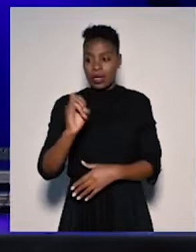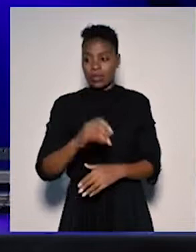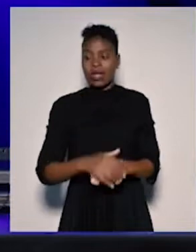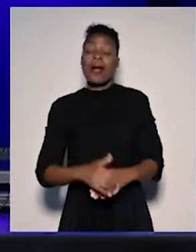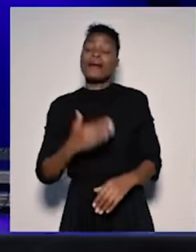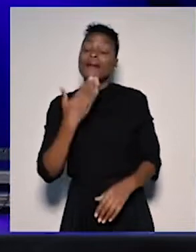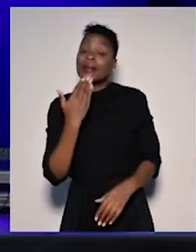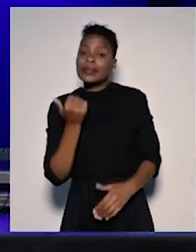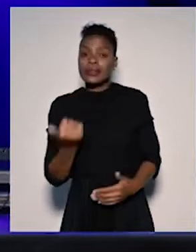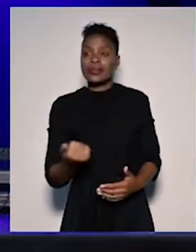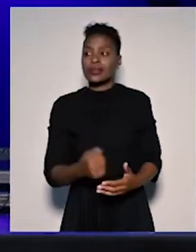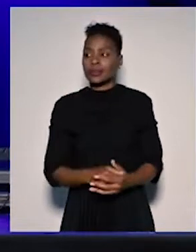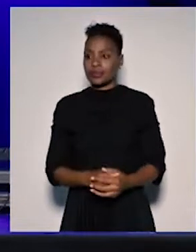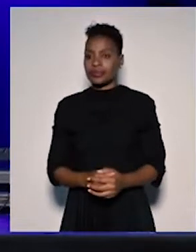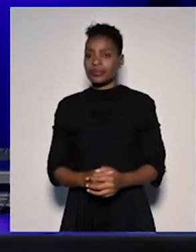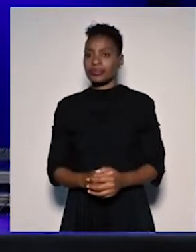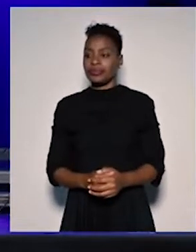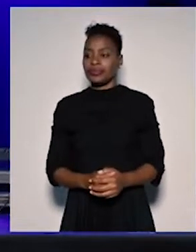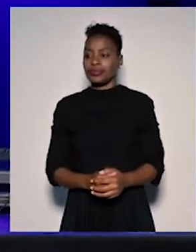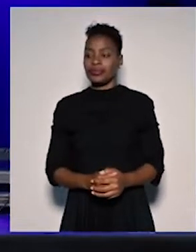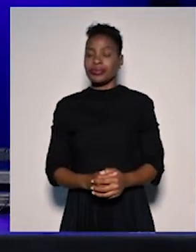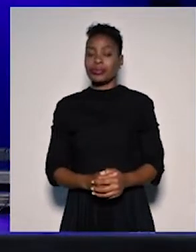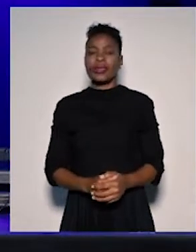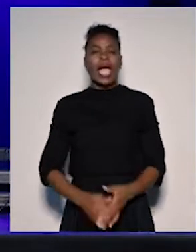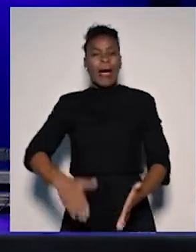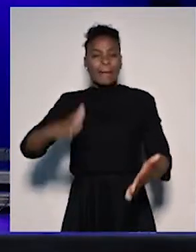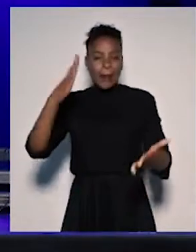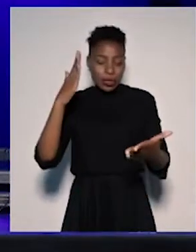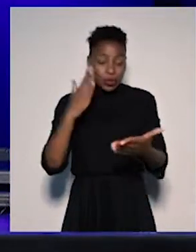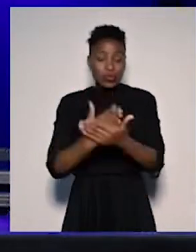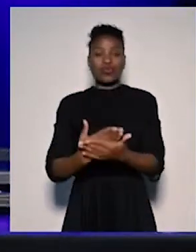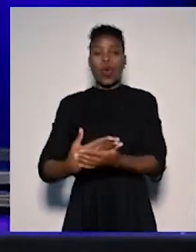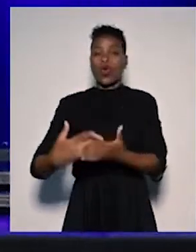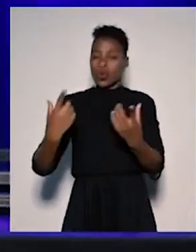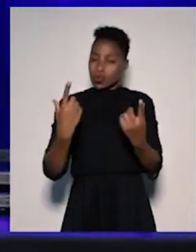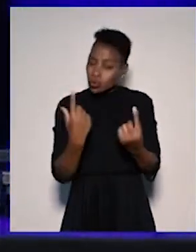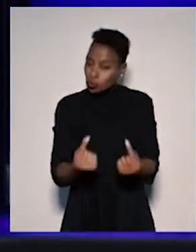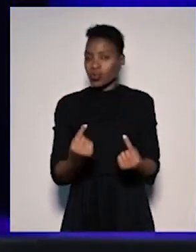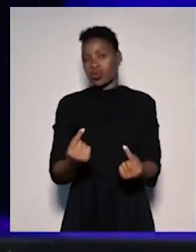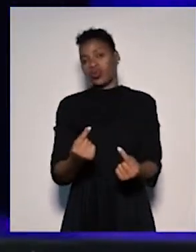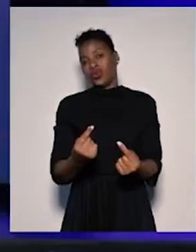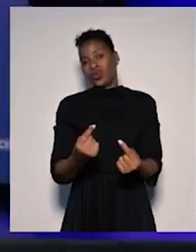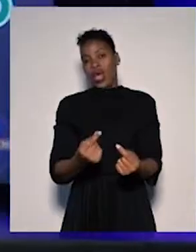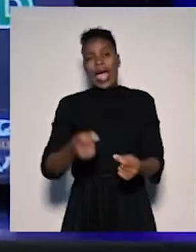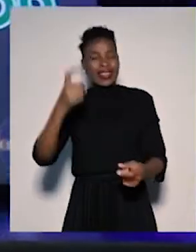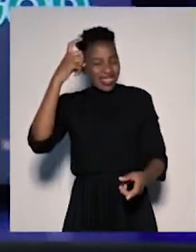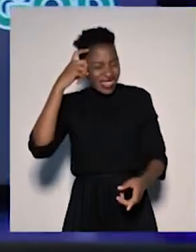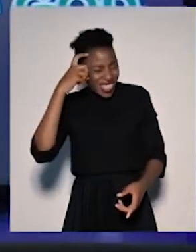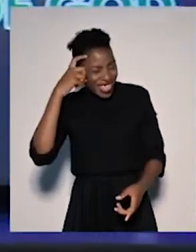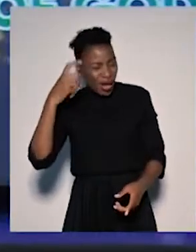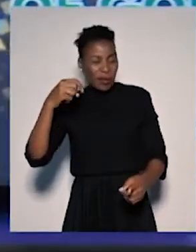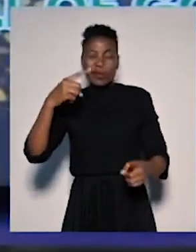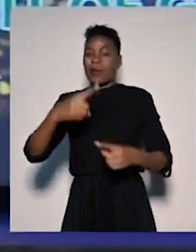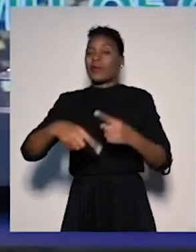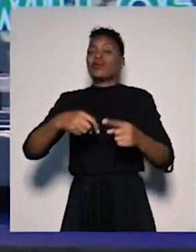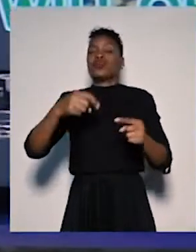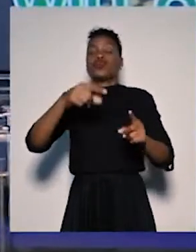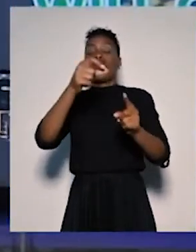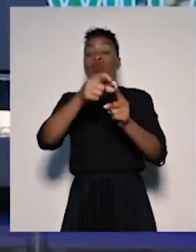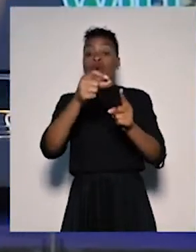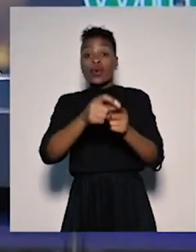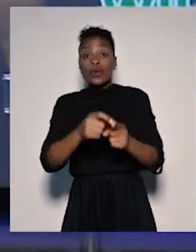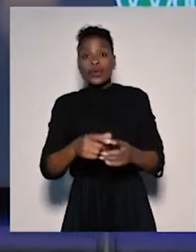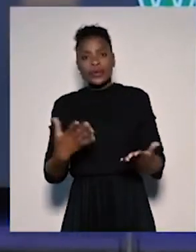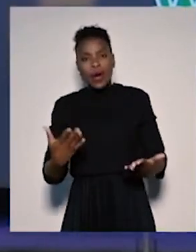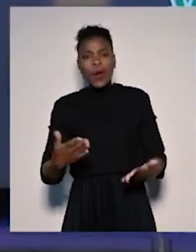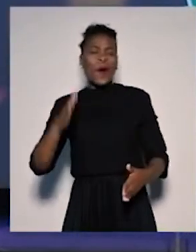Take it seriously. Make sure you apply it so that as early as possible, you have figured out what